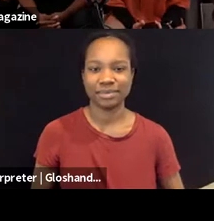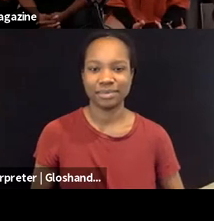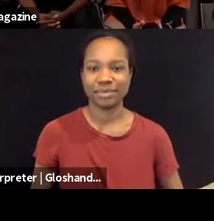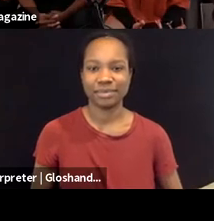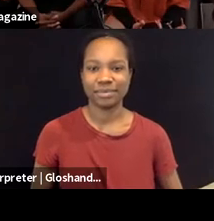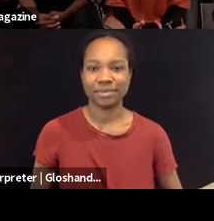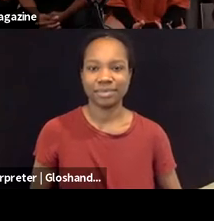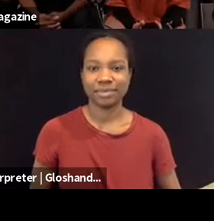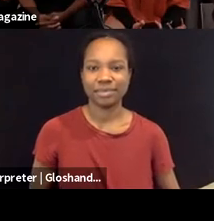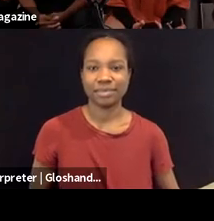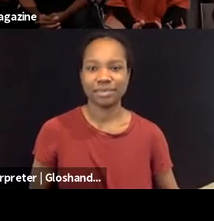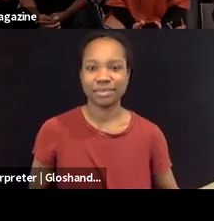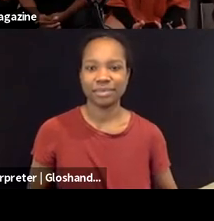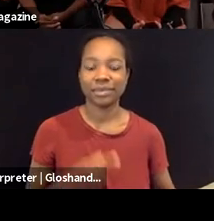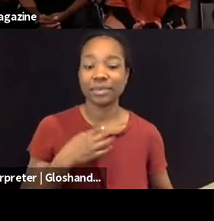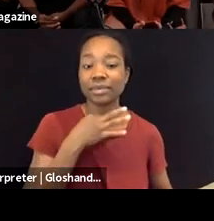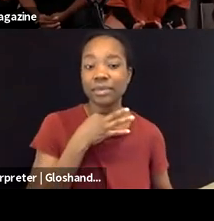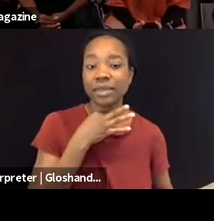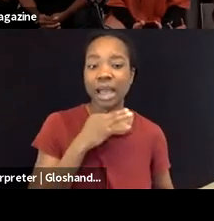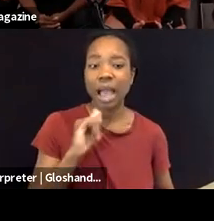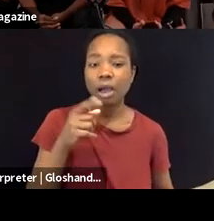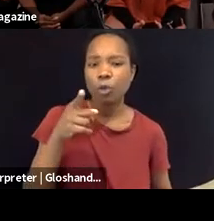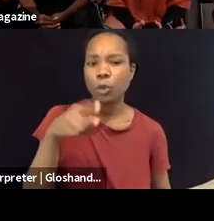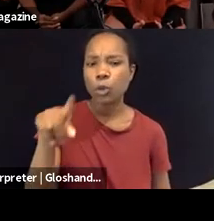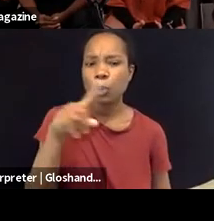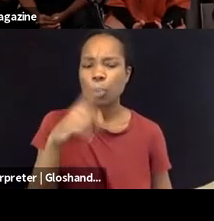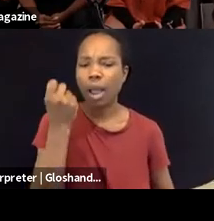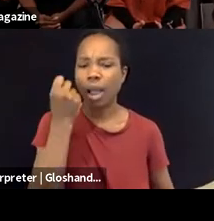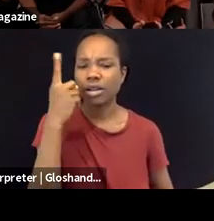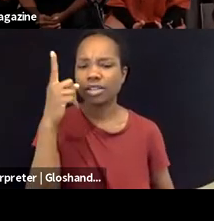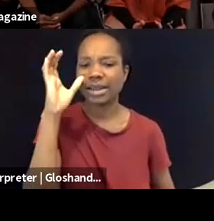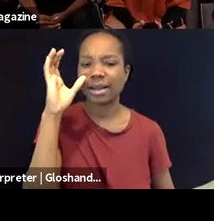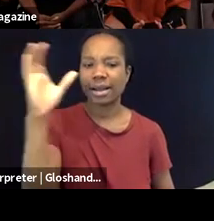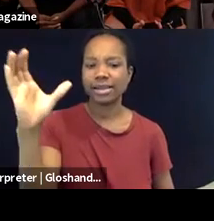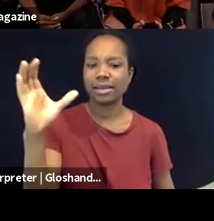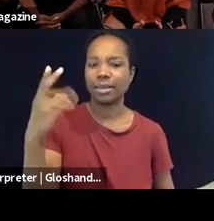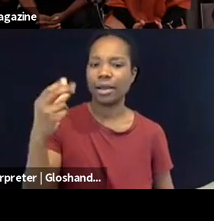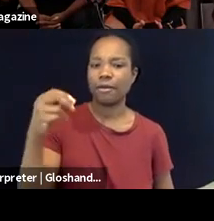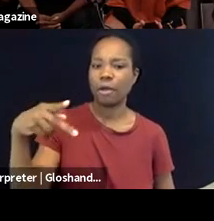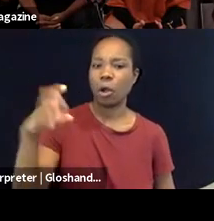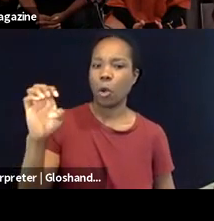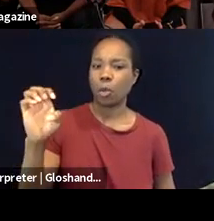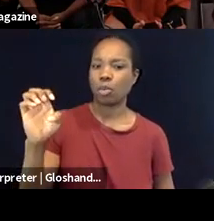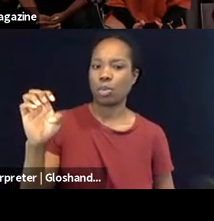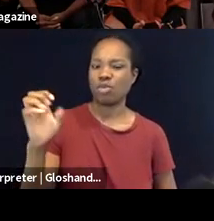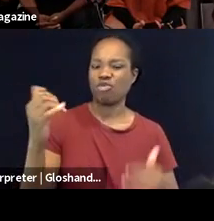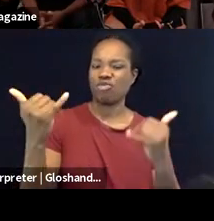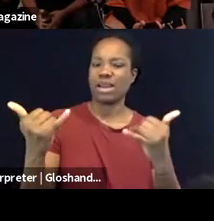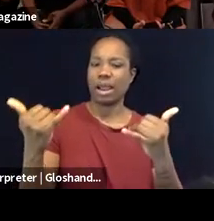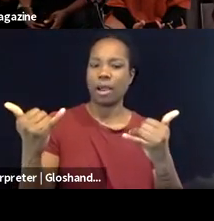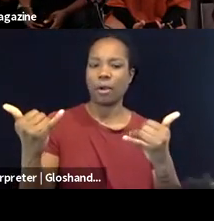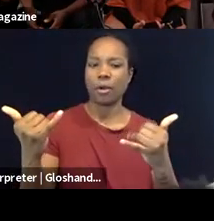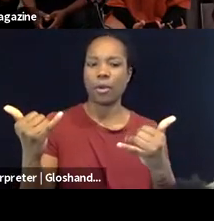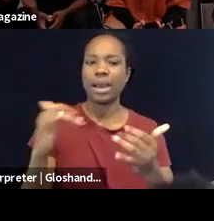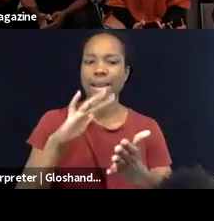how do you feel, how do you understand the concept of hope right now in the midst of